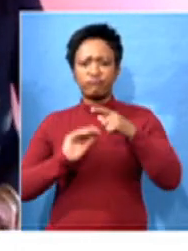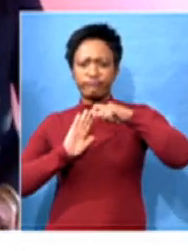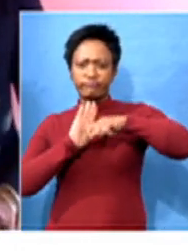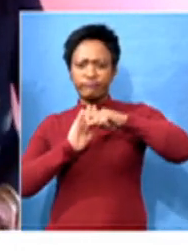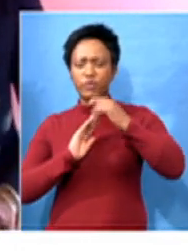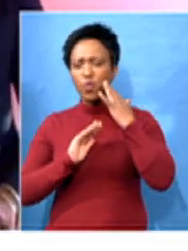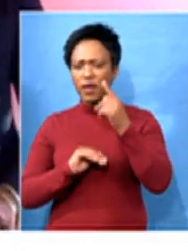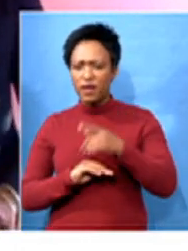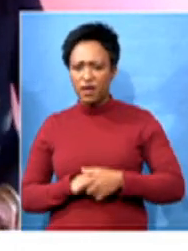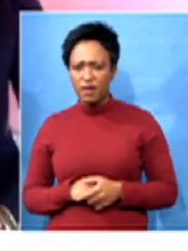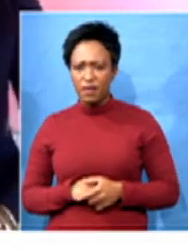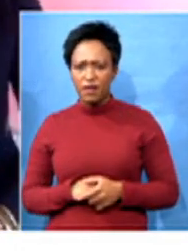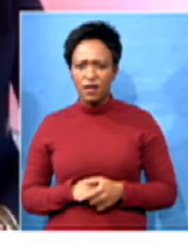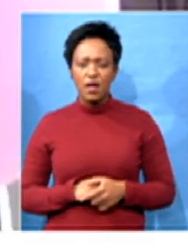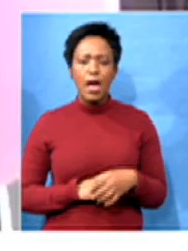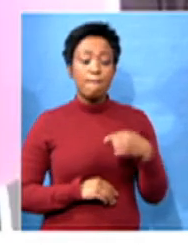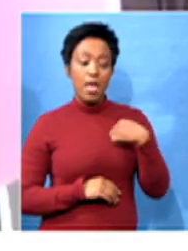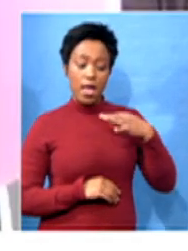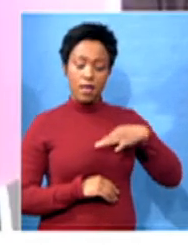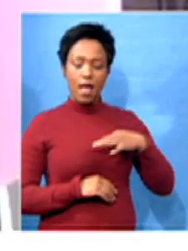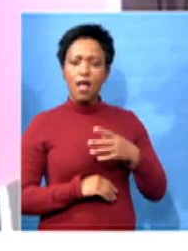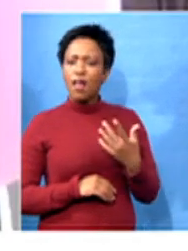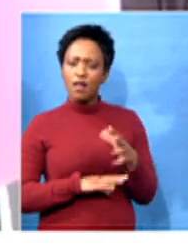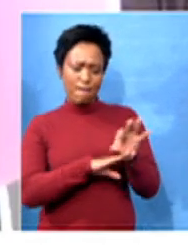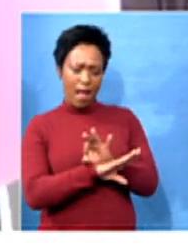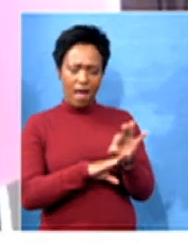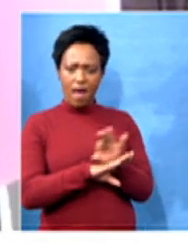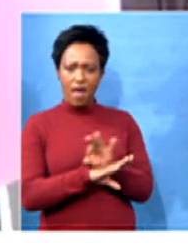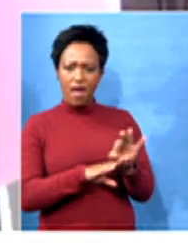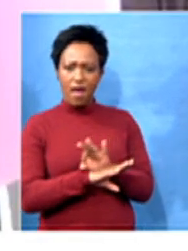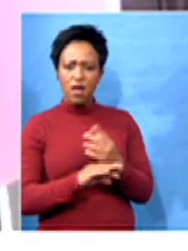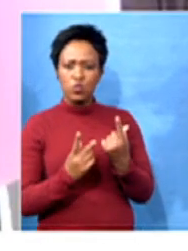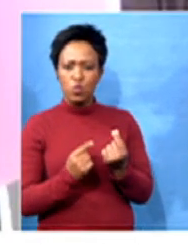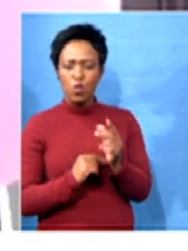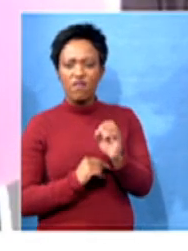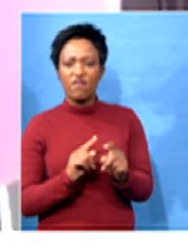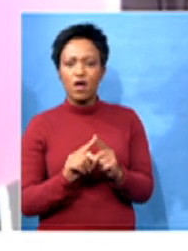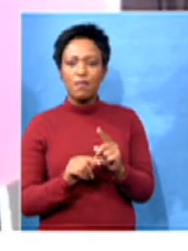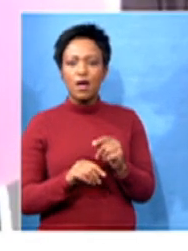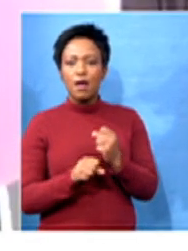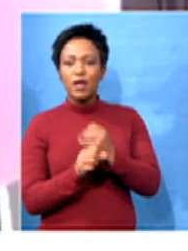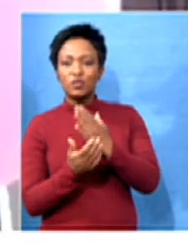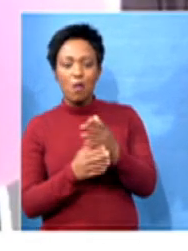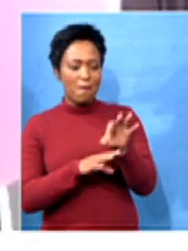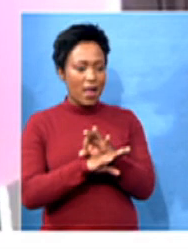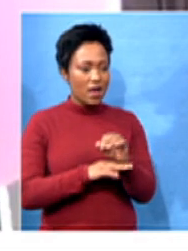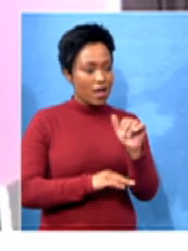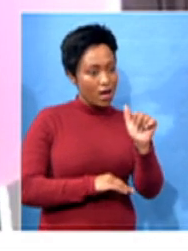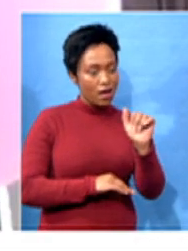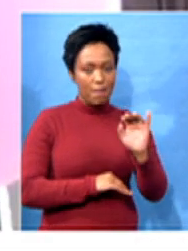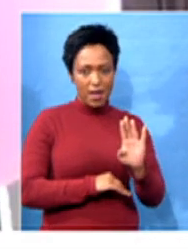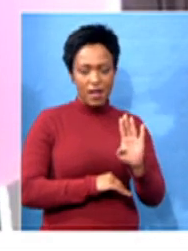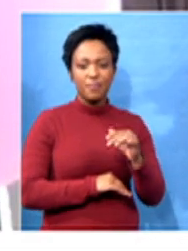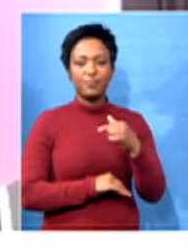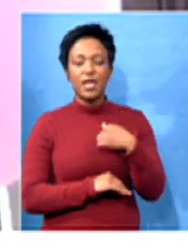Well, you know, I'm always a girl with a plan. I love to always make sure that I have a plan A and plan B. Very Bonang